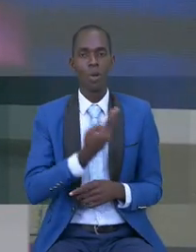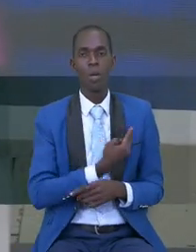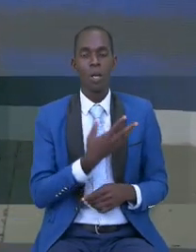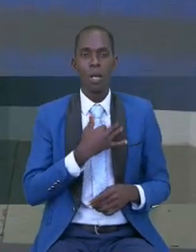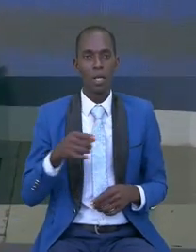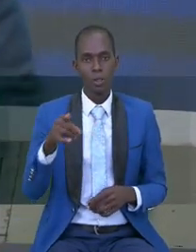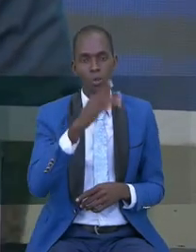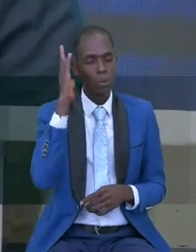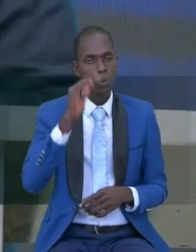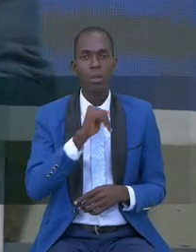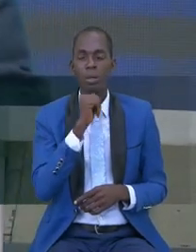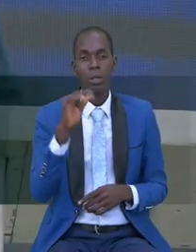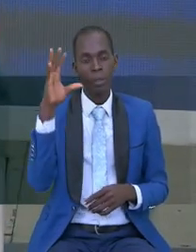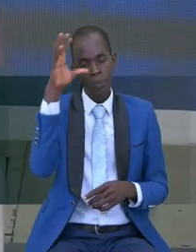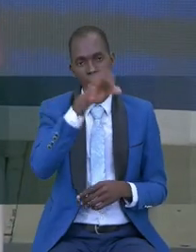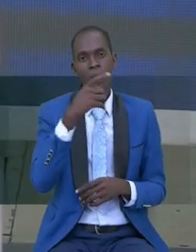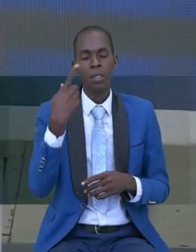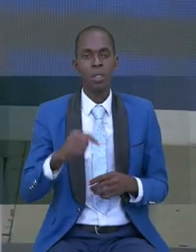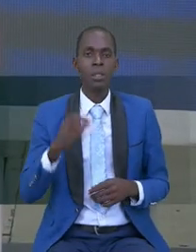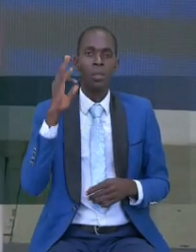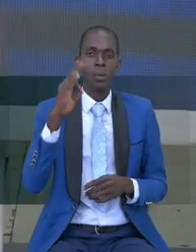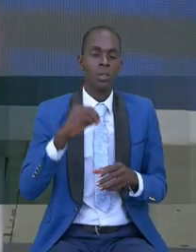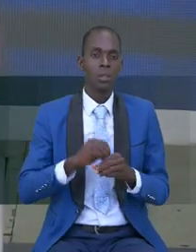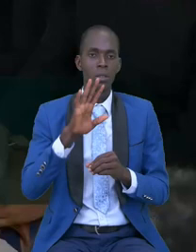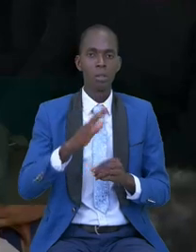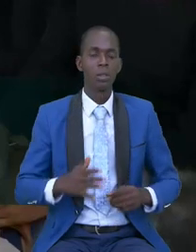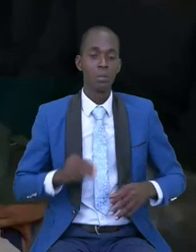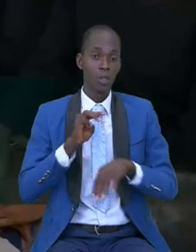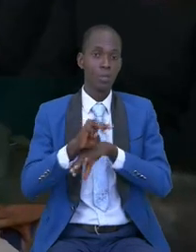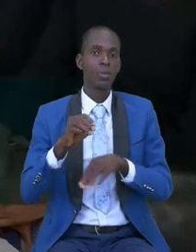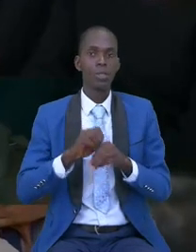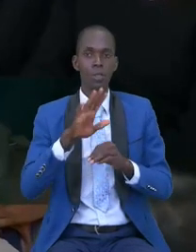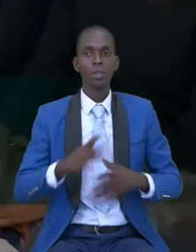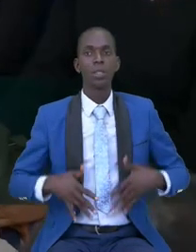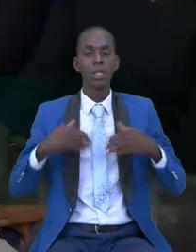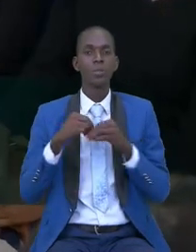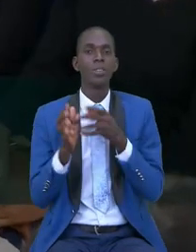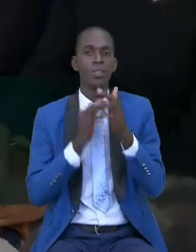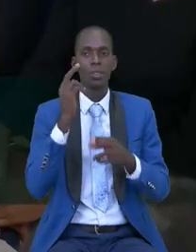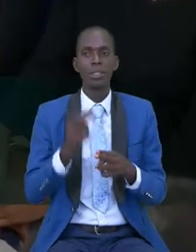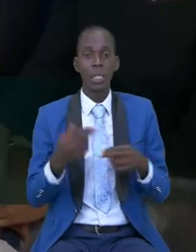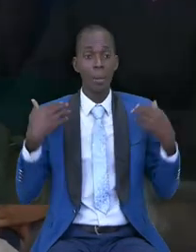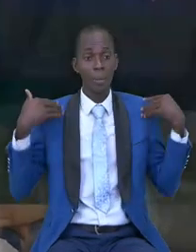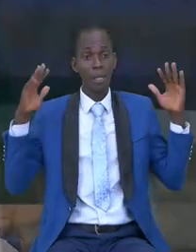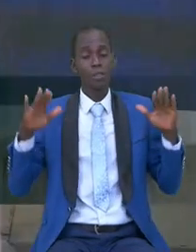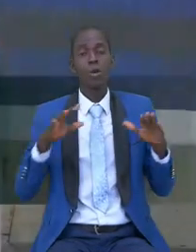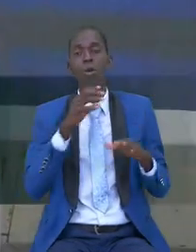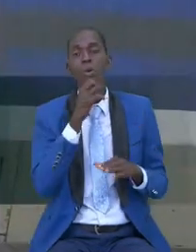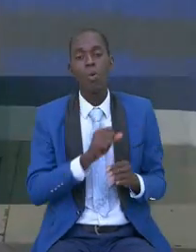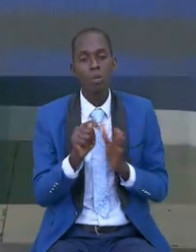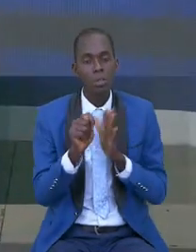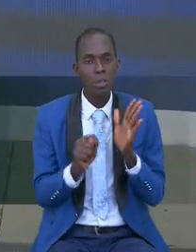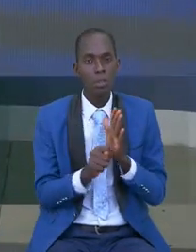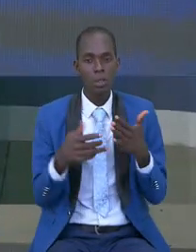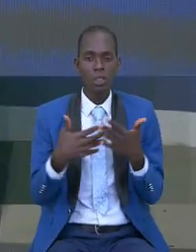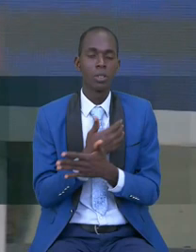their ministry in your life in Jesus' name. Angels, Old Testament and New